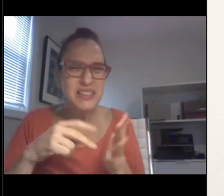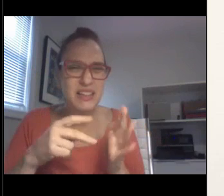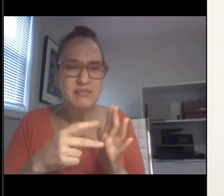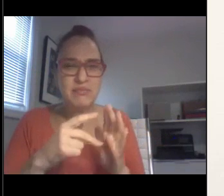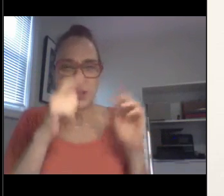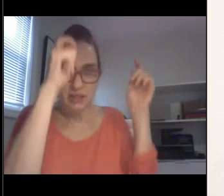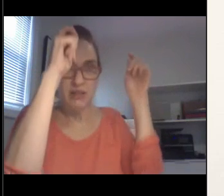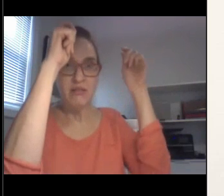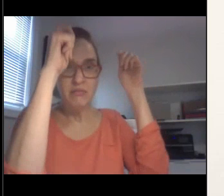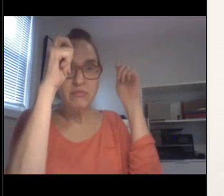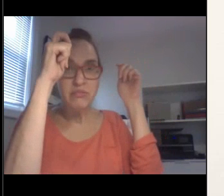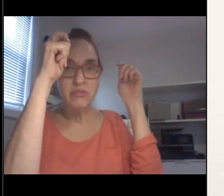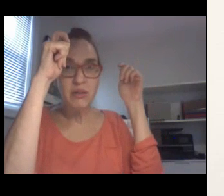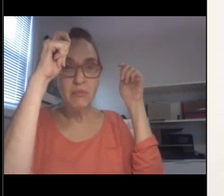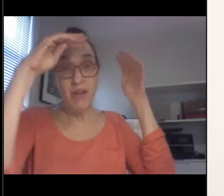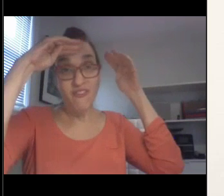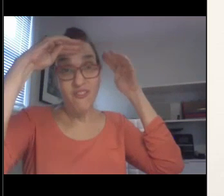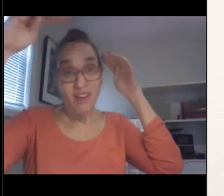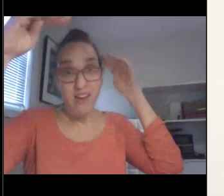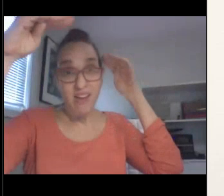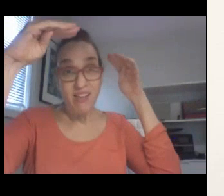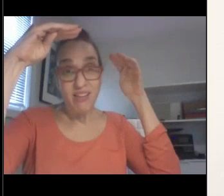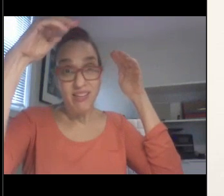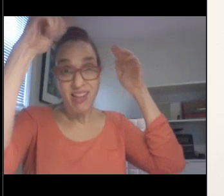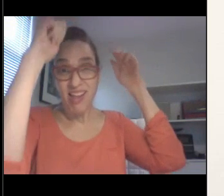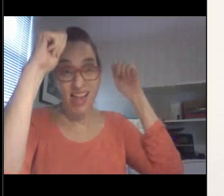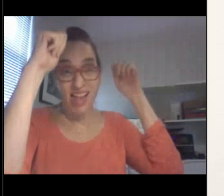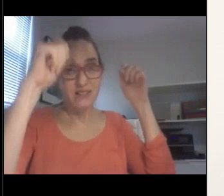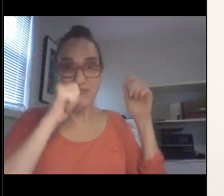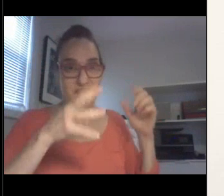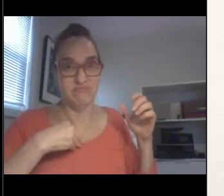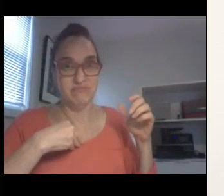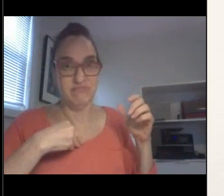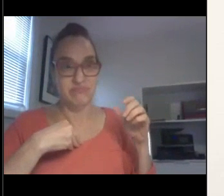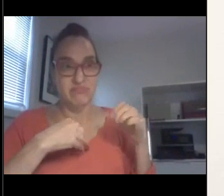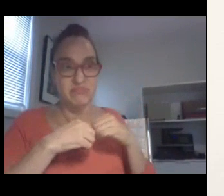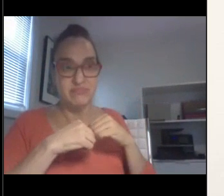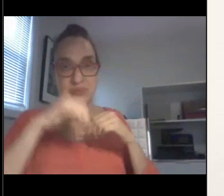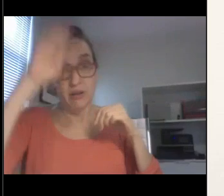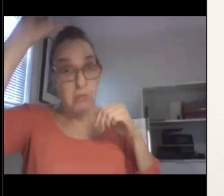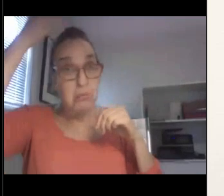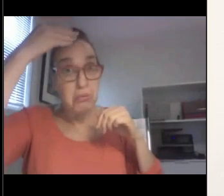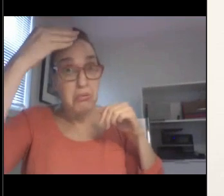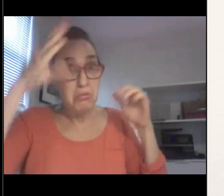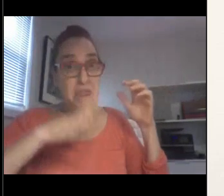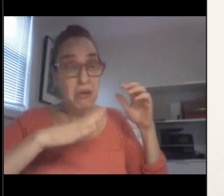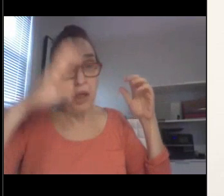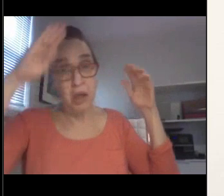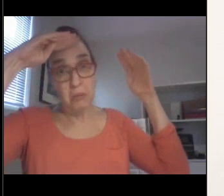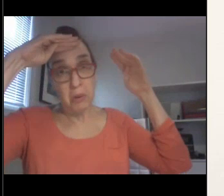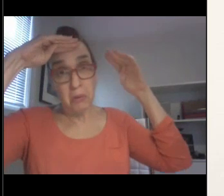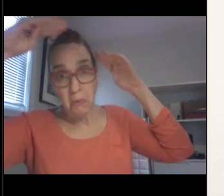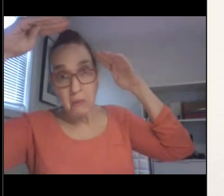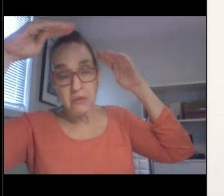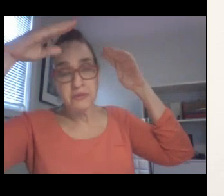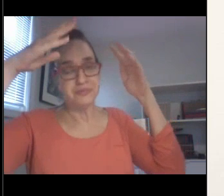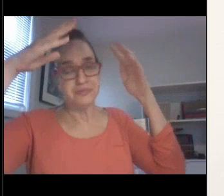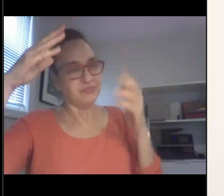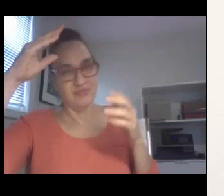fine, but flat billed hats are not fine. Fascinating, right? The middle one is fascinating. CJ's Upper